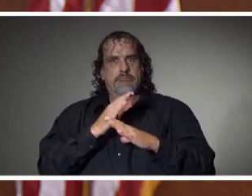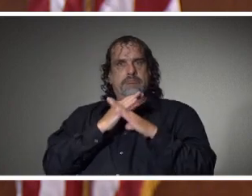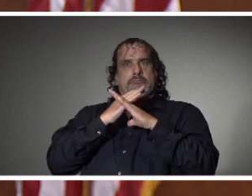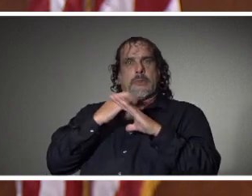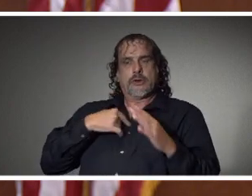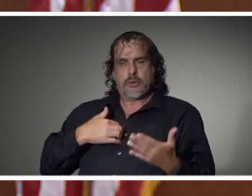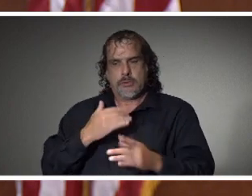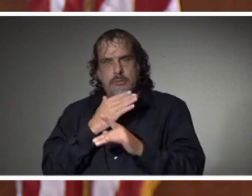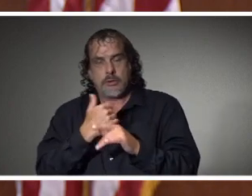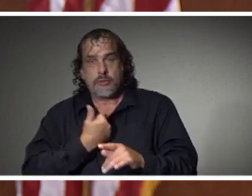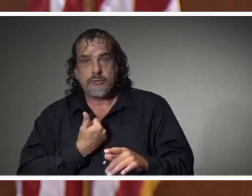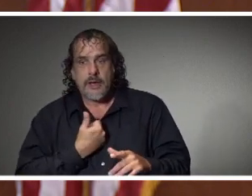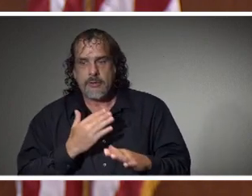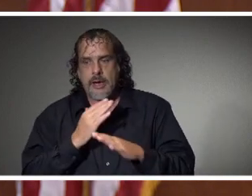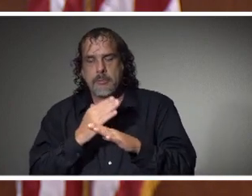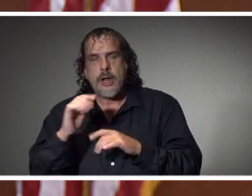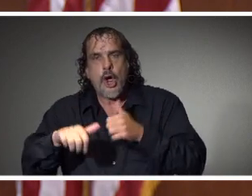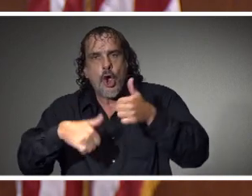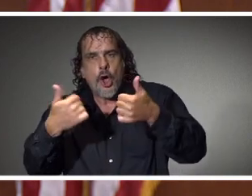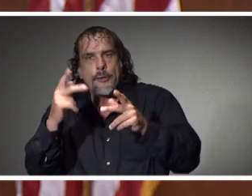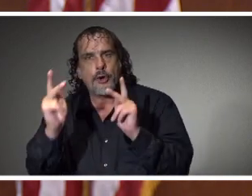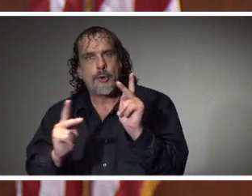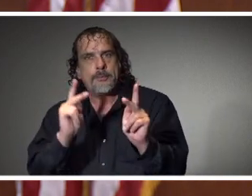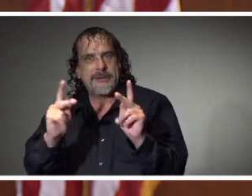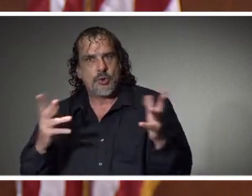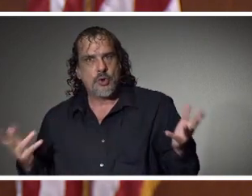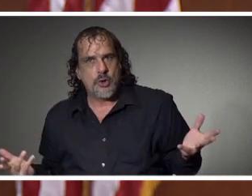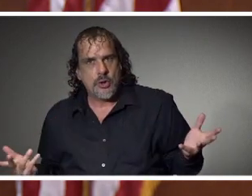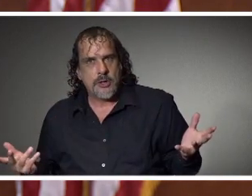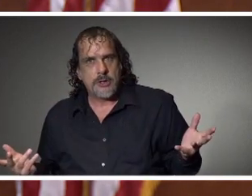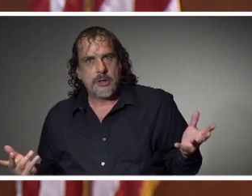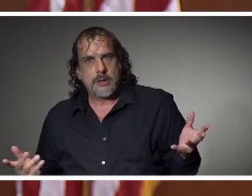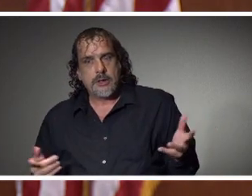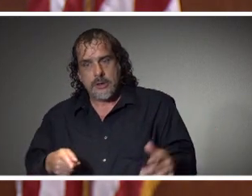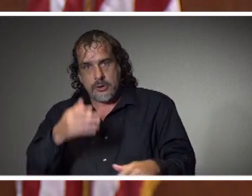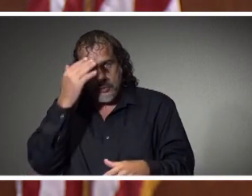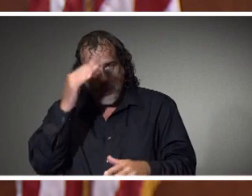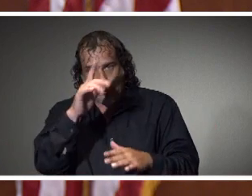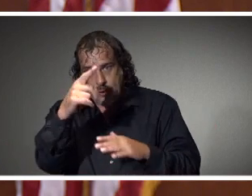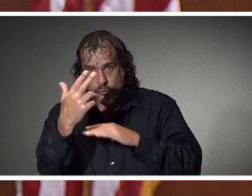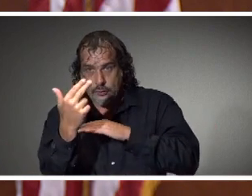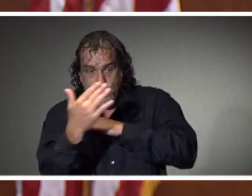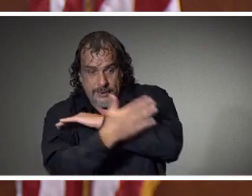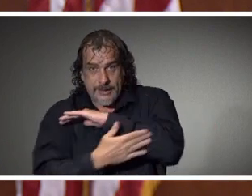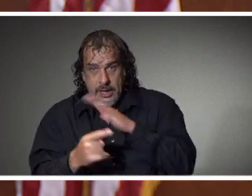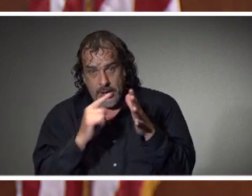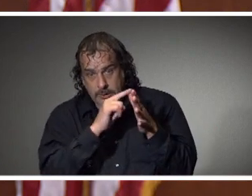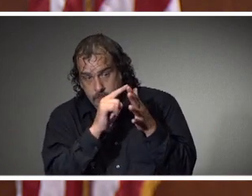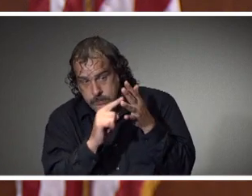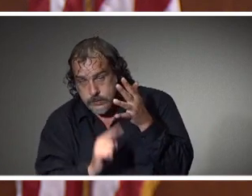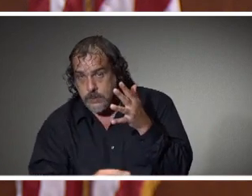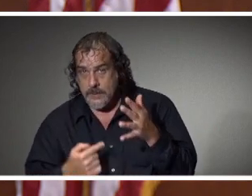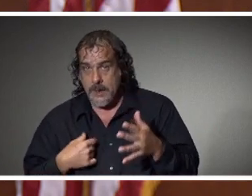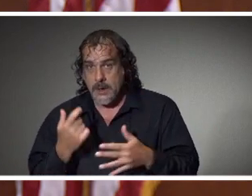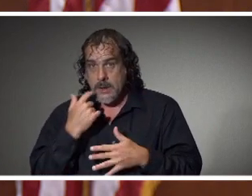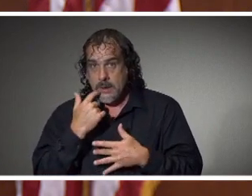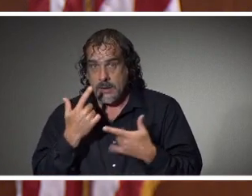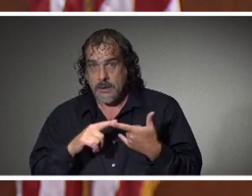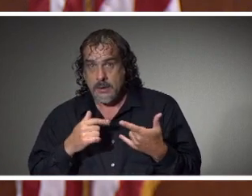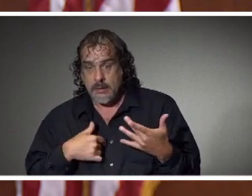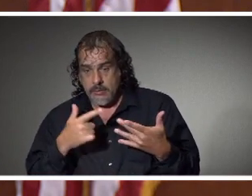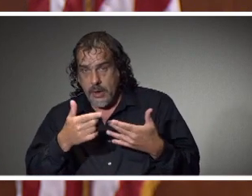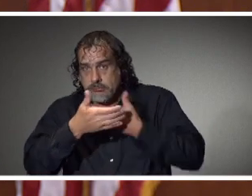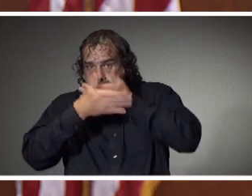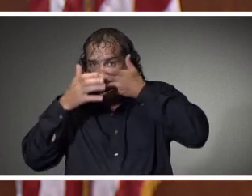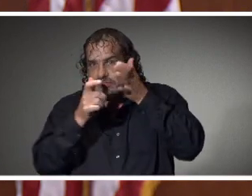yourselves and to protect your loved ones. Again, you know the 13 counties that we already have the mask requirement